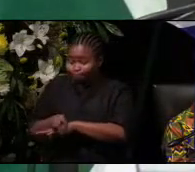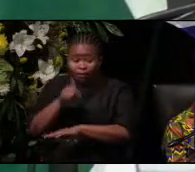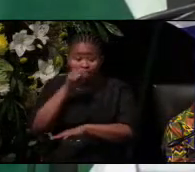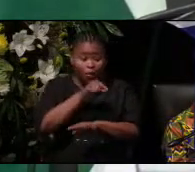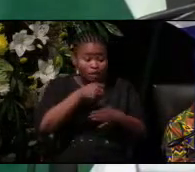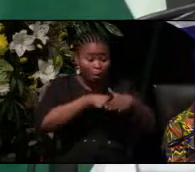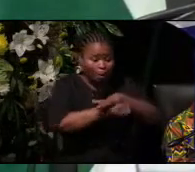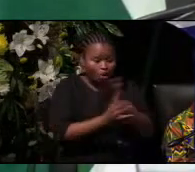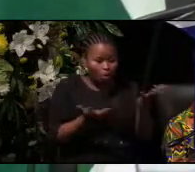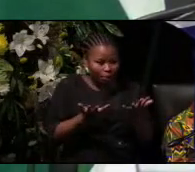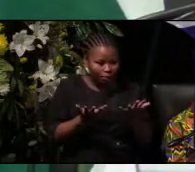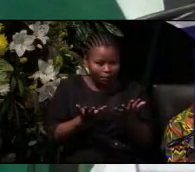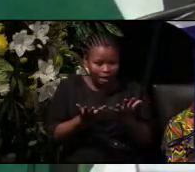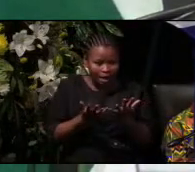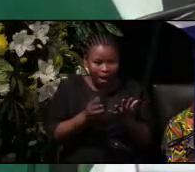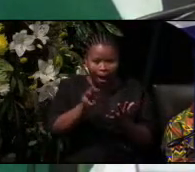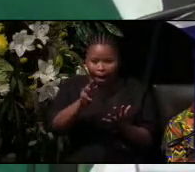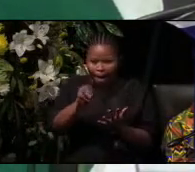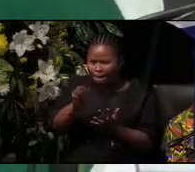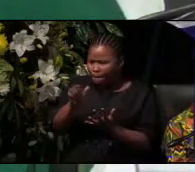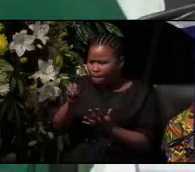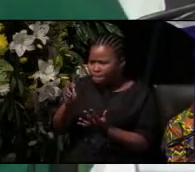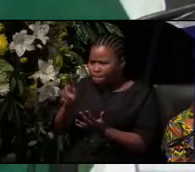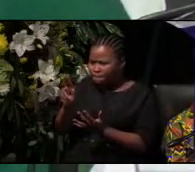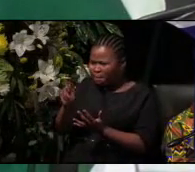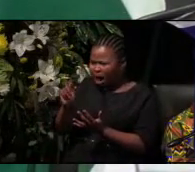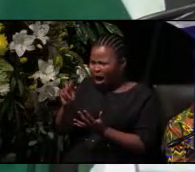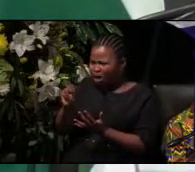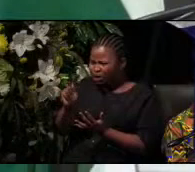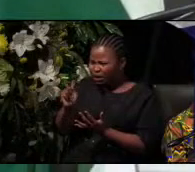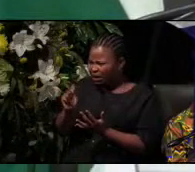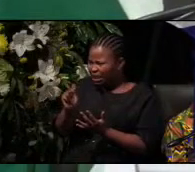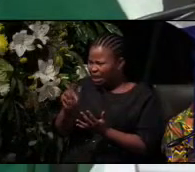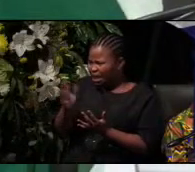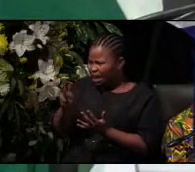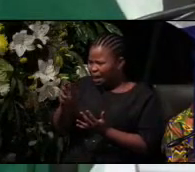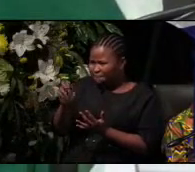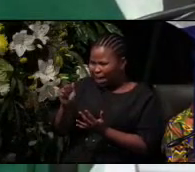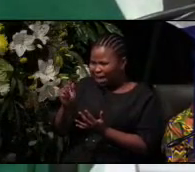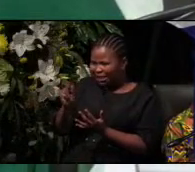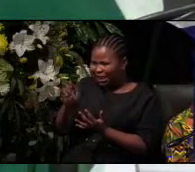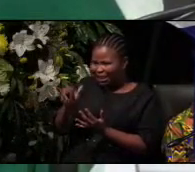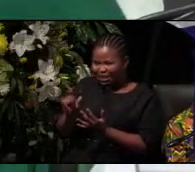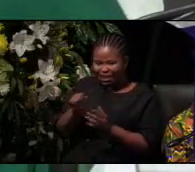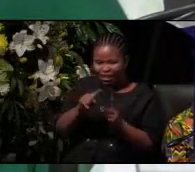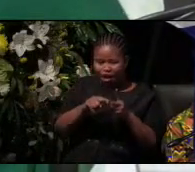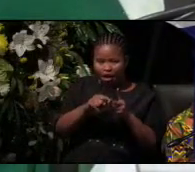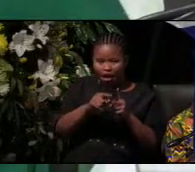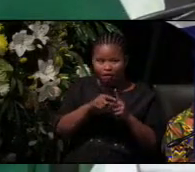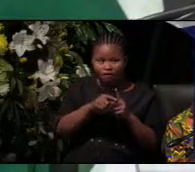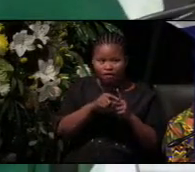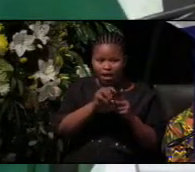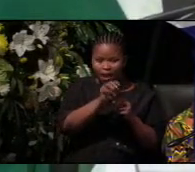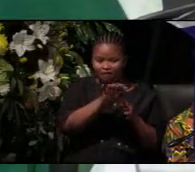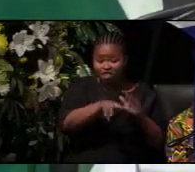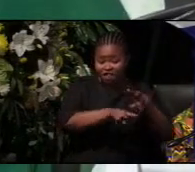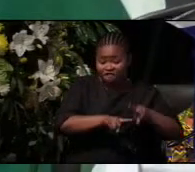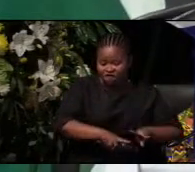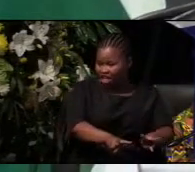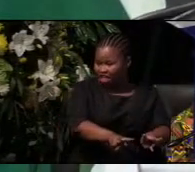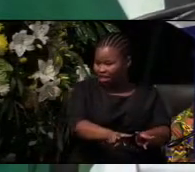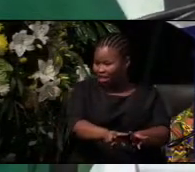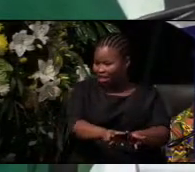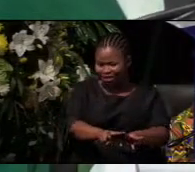he was born in Mount Olive and Marcus Benny and hills from a lugari village